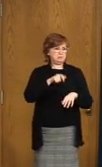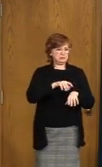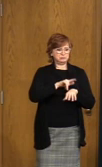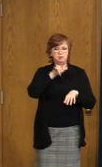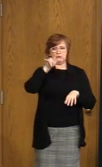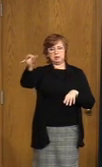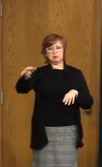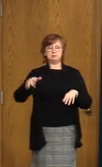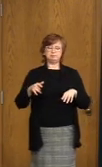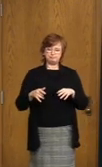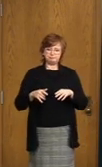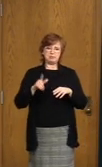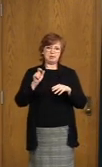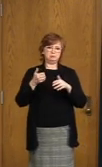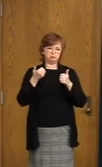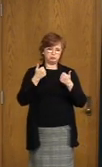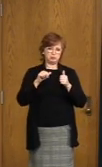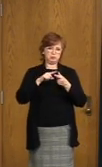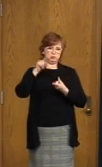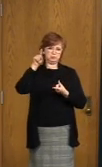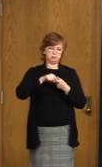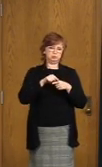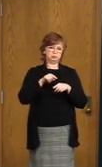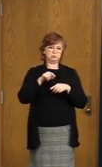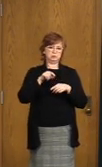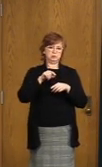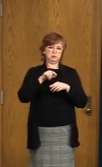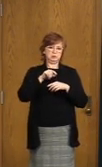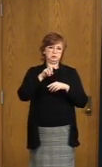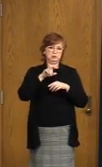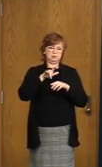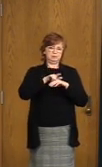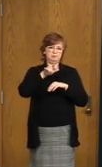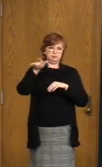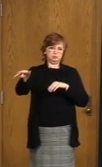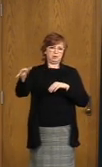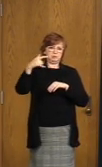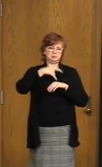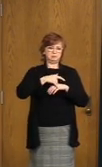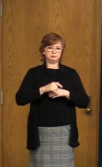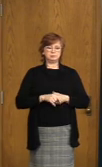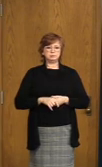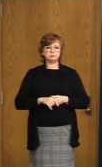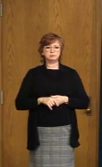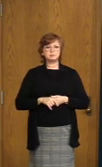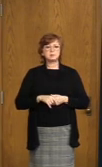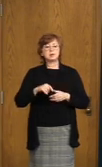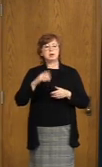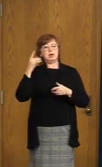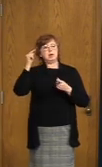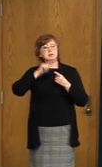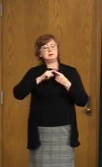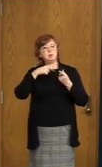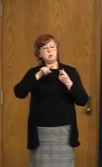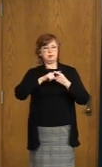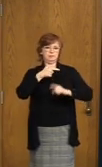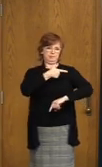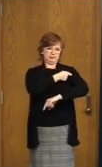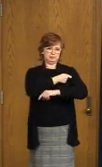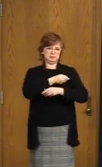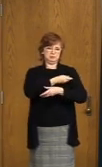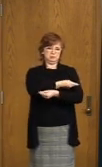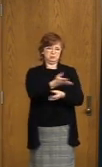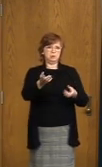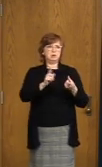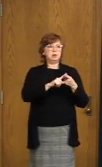2-3 months till our vaccine uptake comes up, especially in those in highest risk. Many provinces are seeing variants. I think